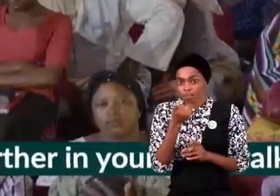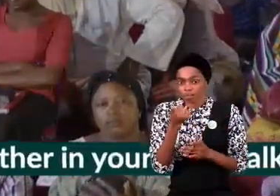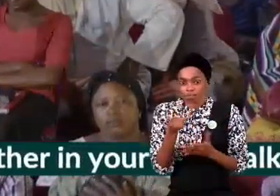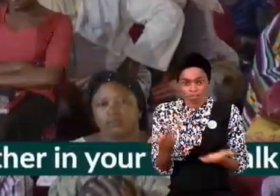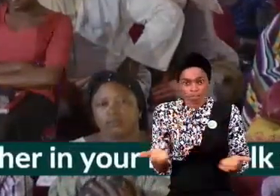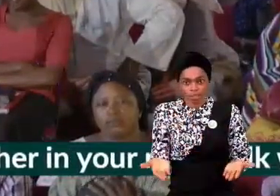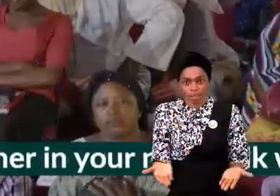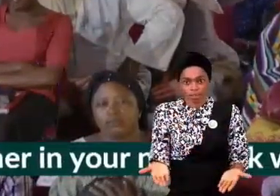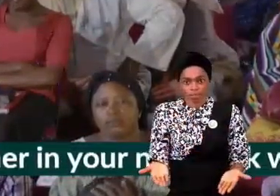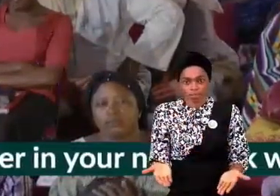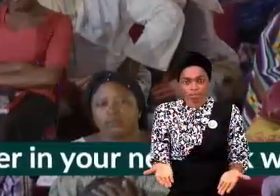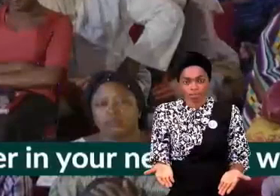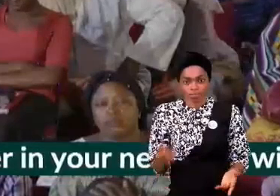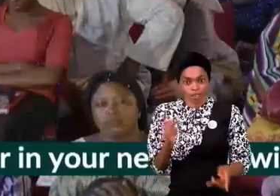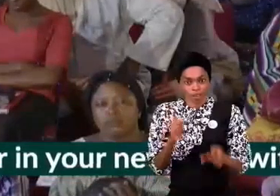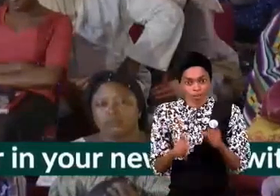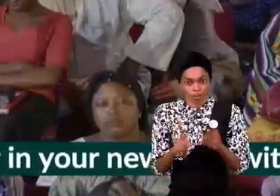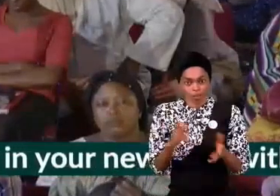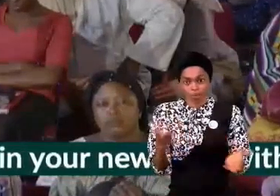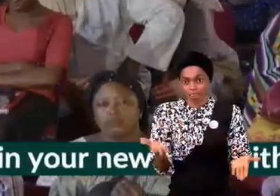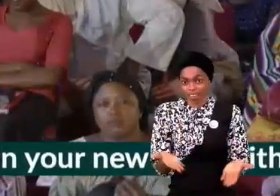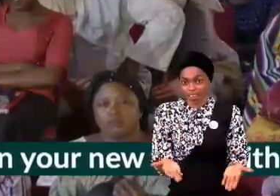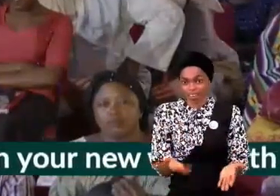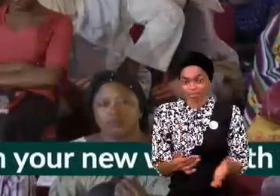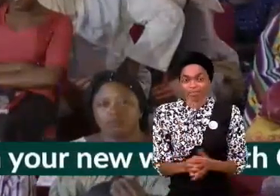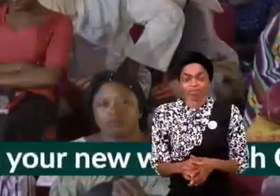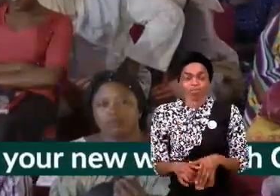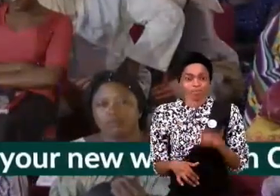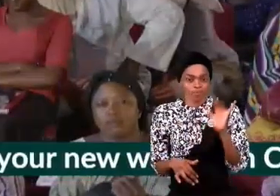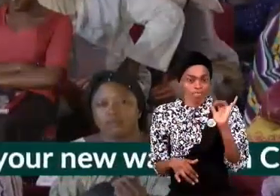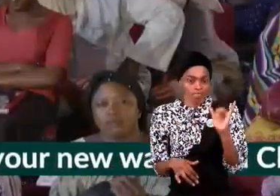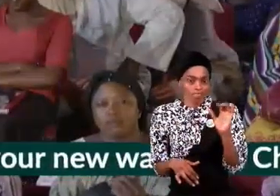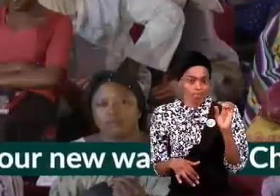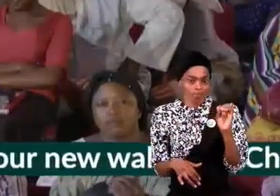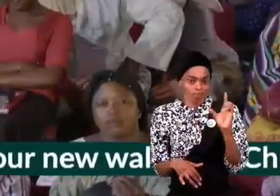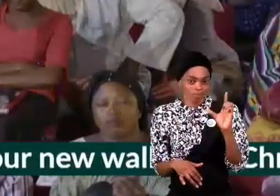present, because there will be a package that will be given to you